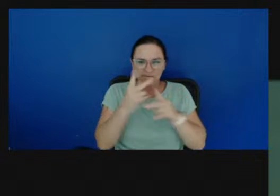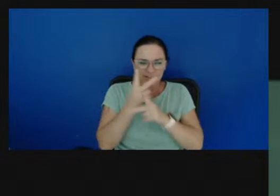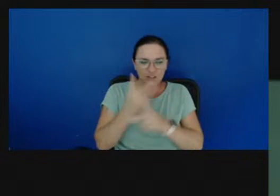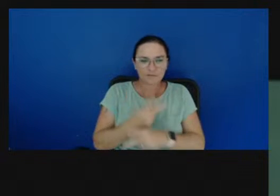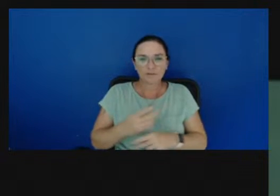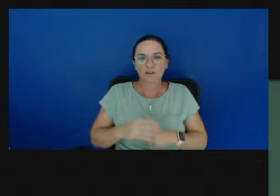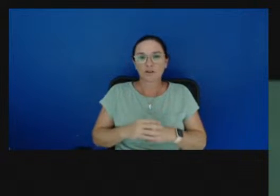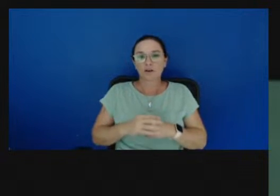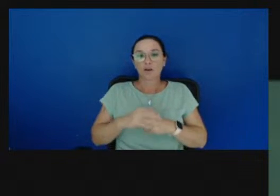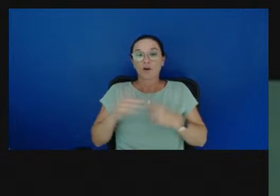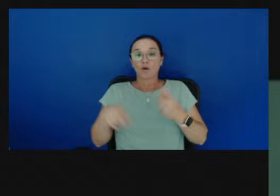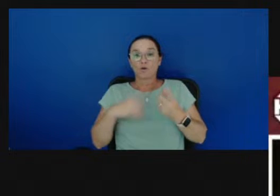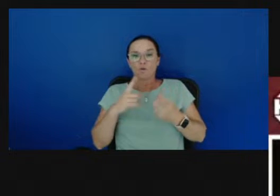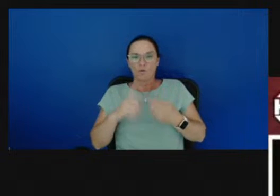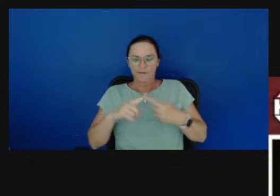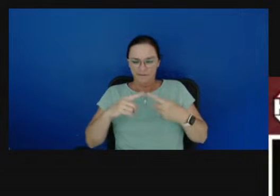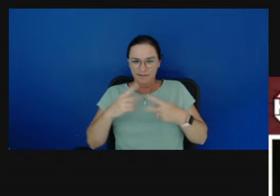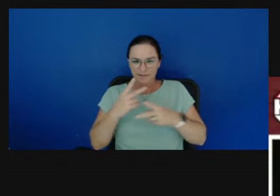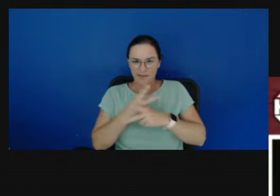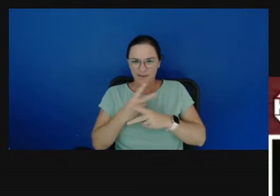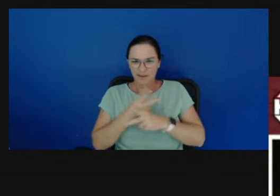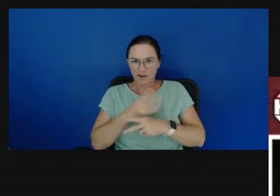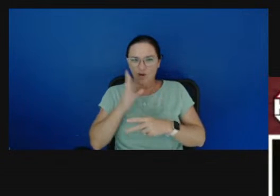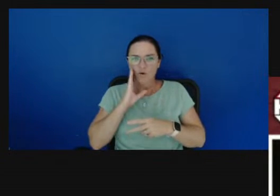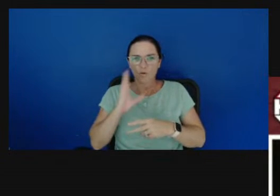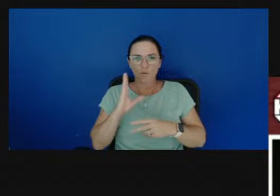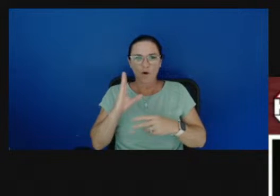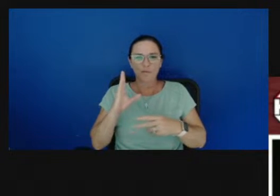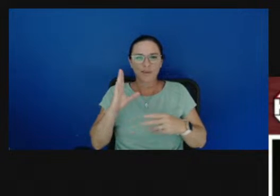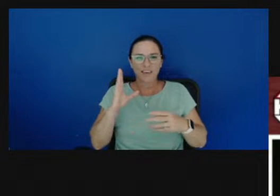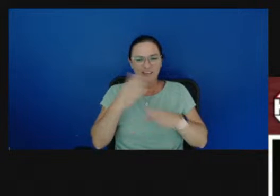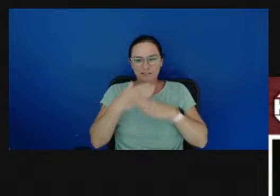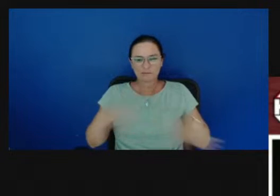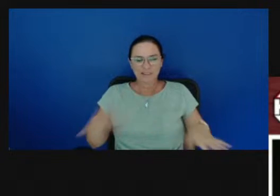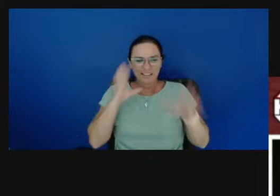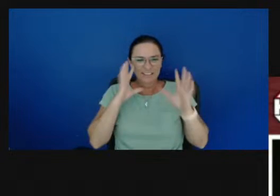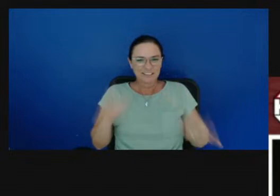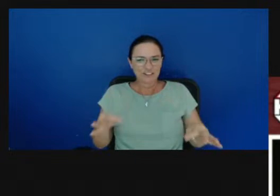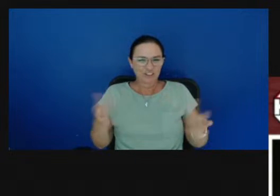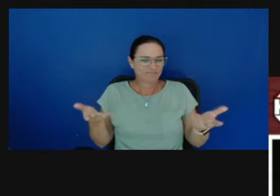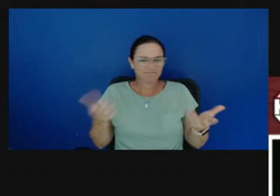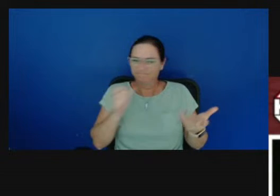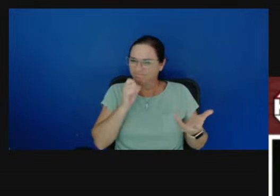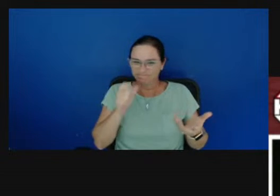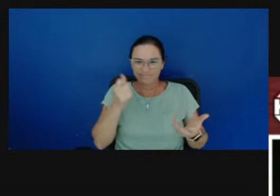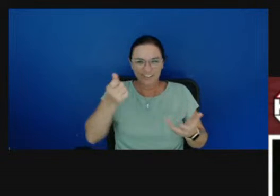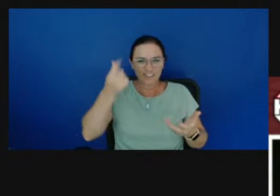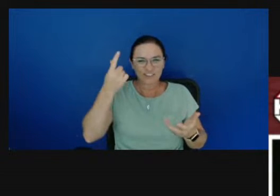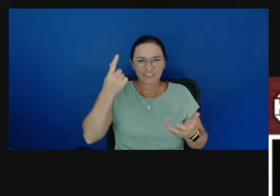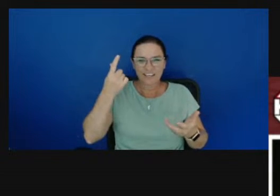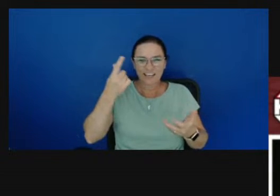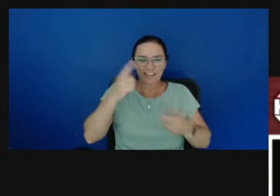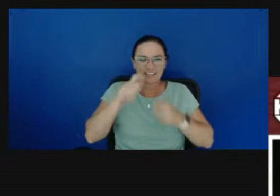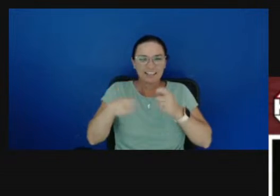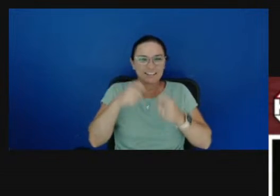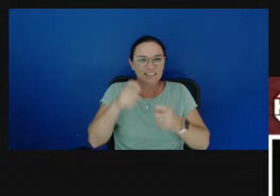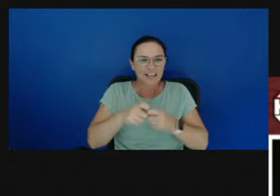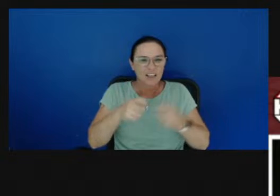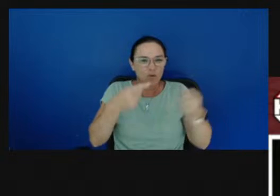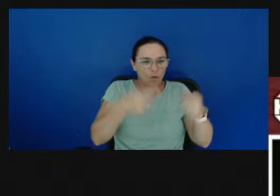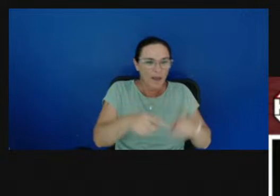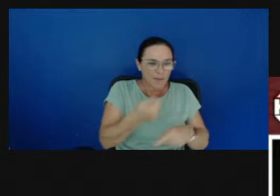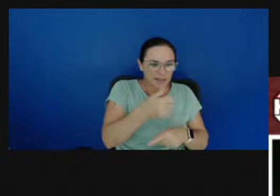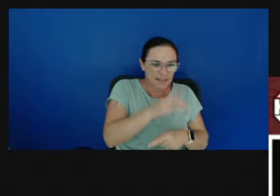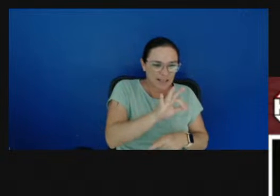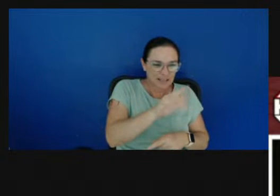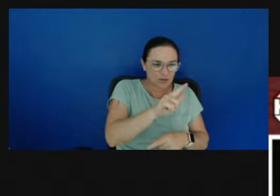jury gets back in, it's going to be hung. I think we really won't understand either what happened in